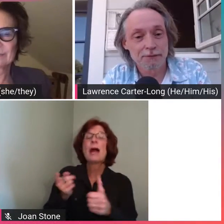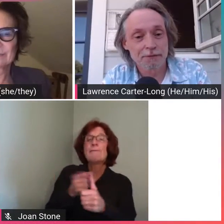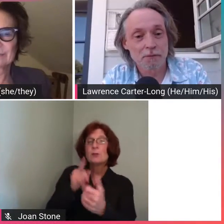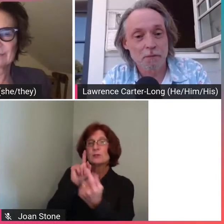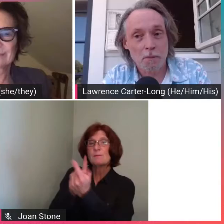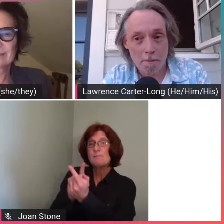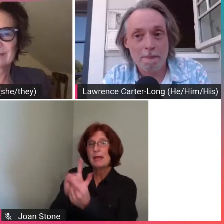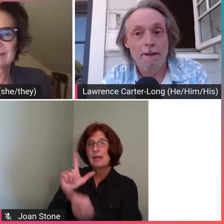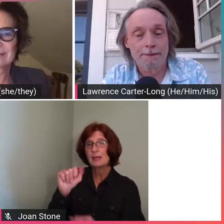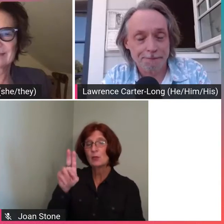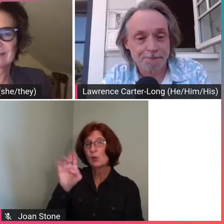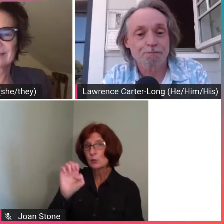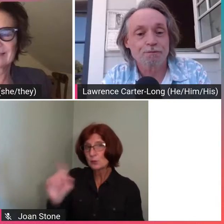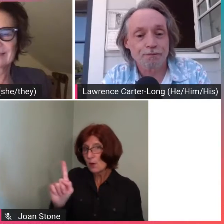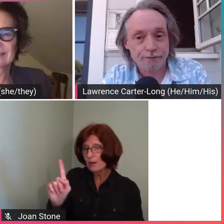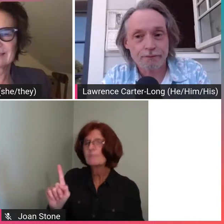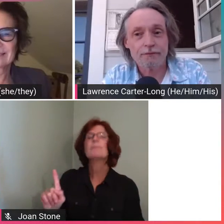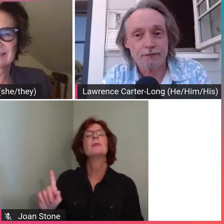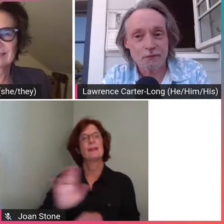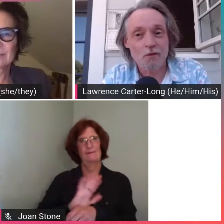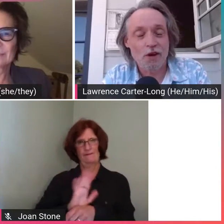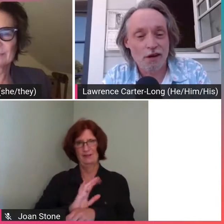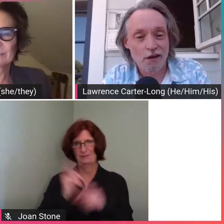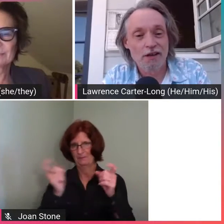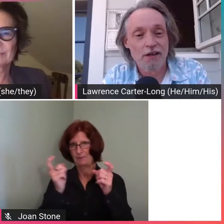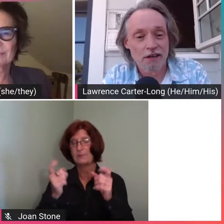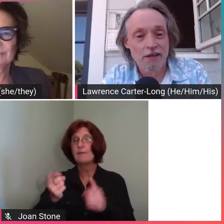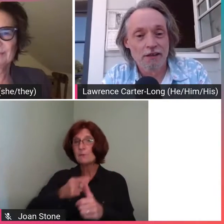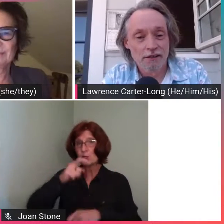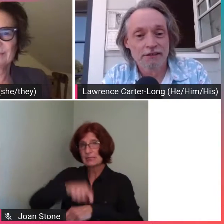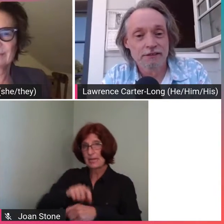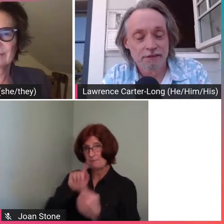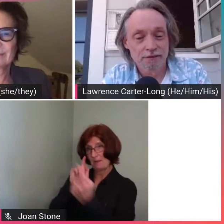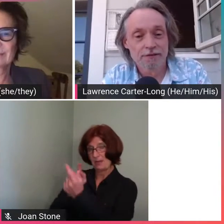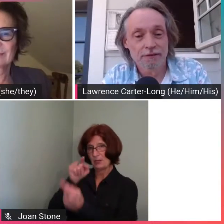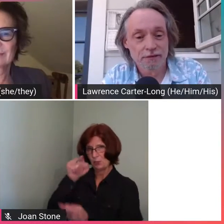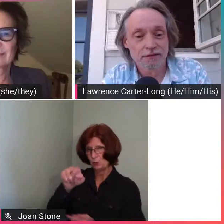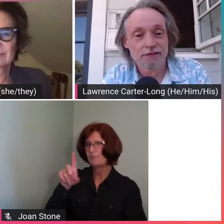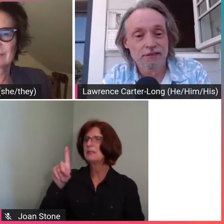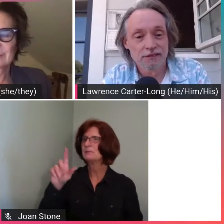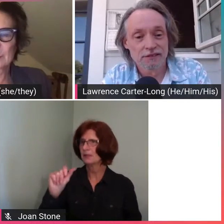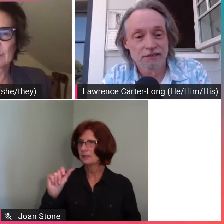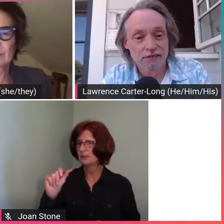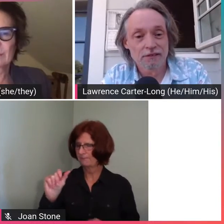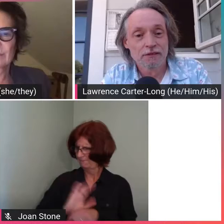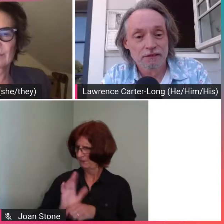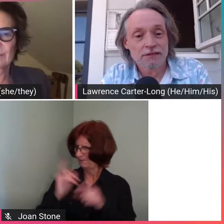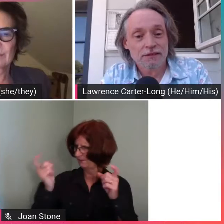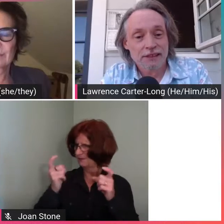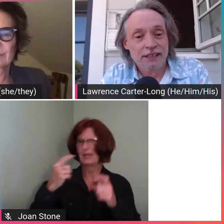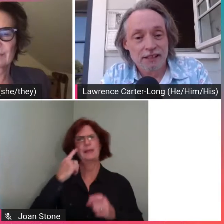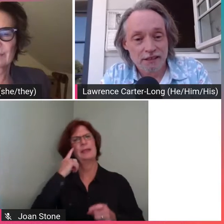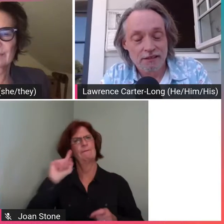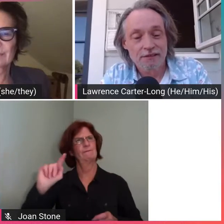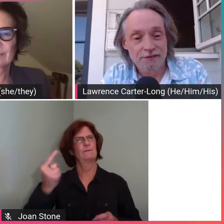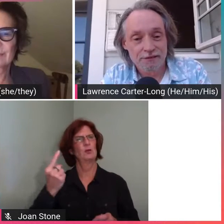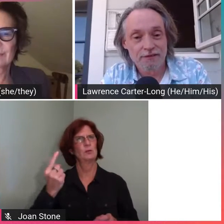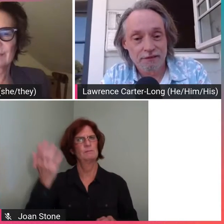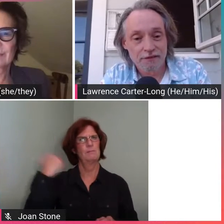it was at a film festival. The first conversation I had with you was at a disability film festival. I think one of the very first